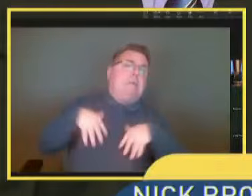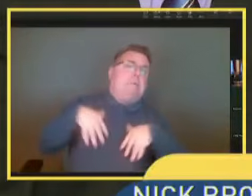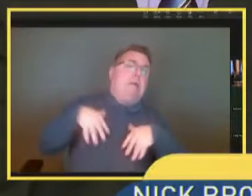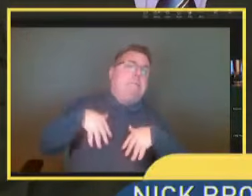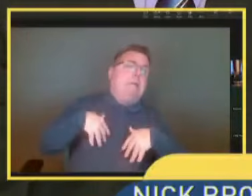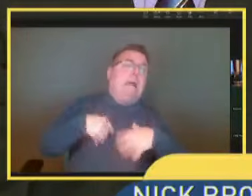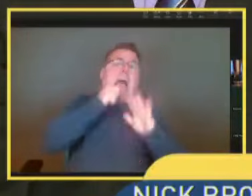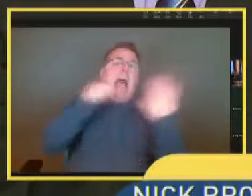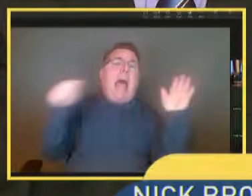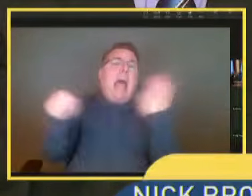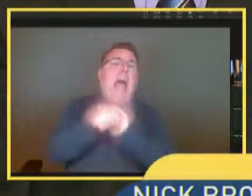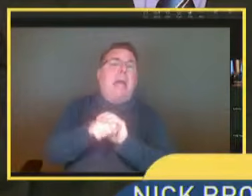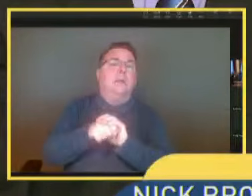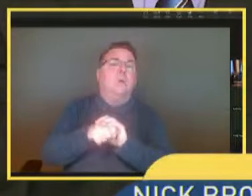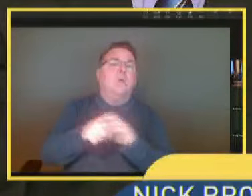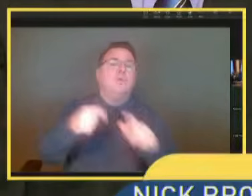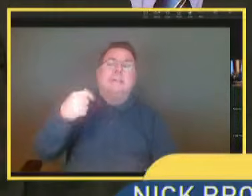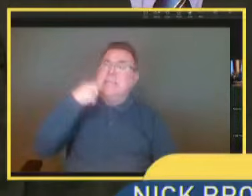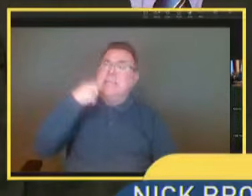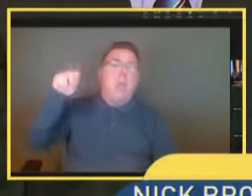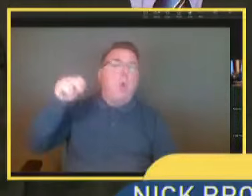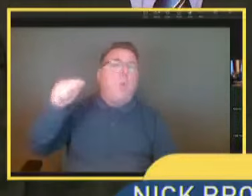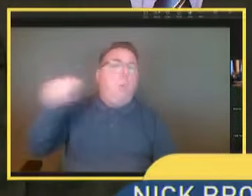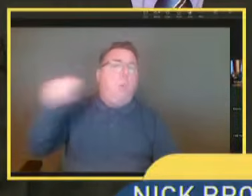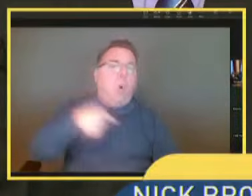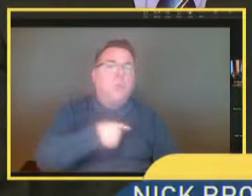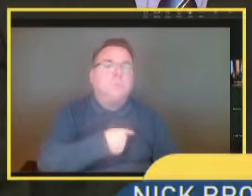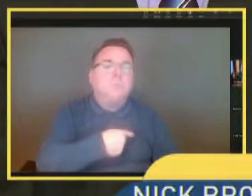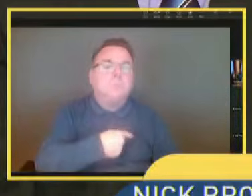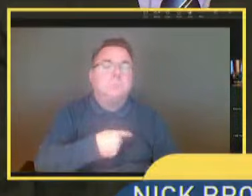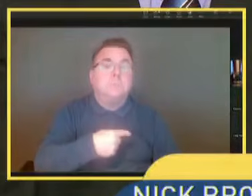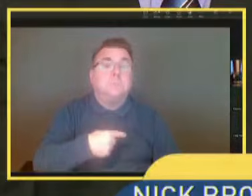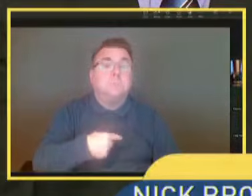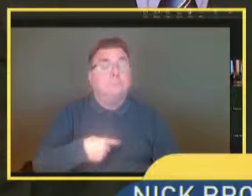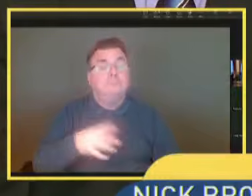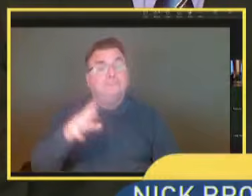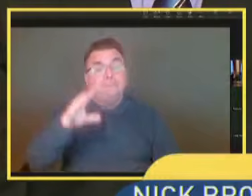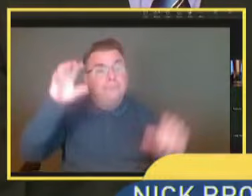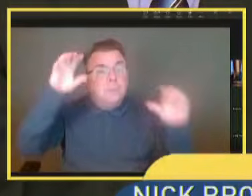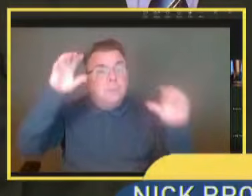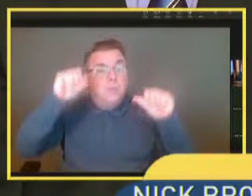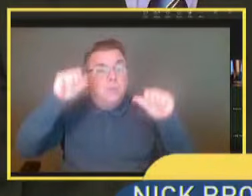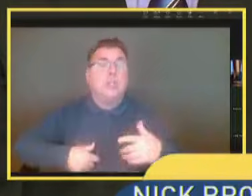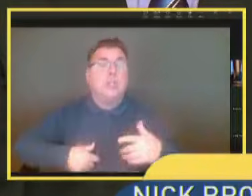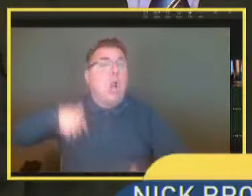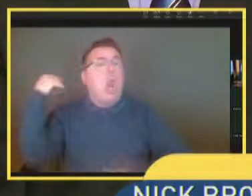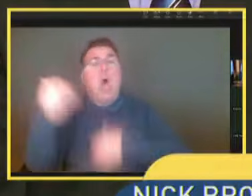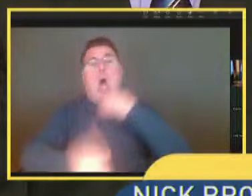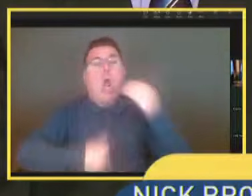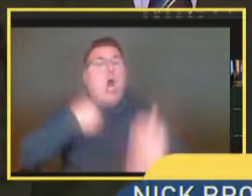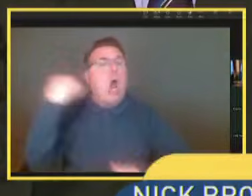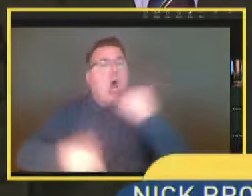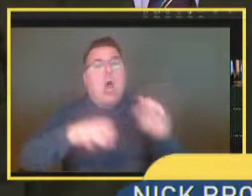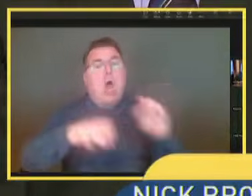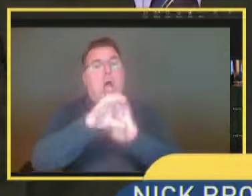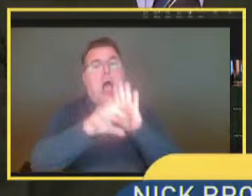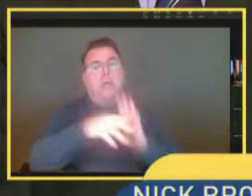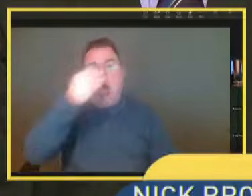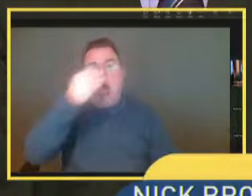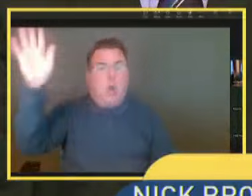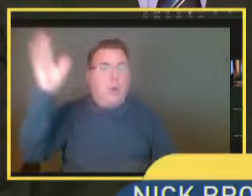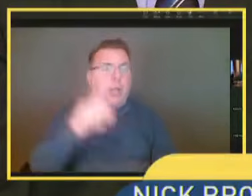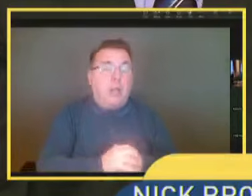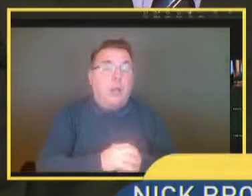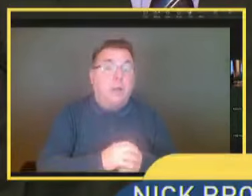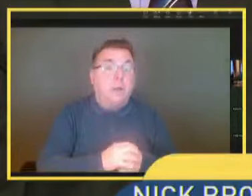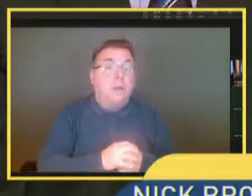push back against this president. And he can act with disregard for our Constitution today because of what happened